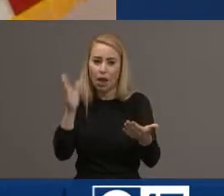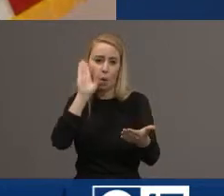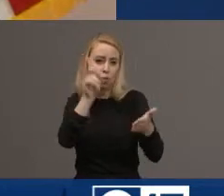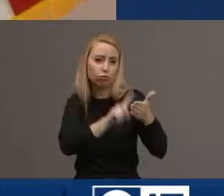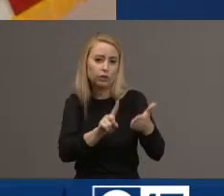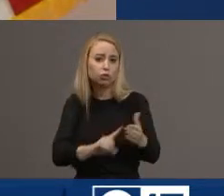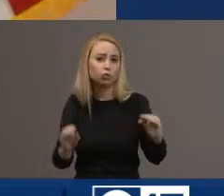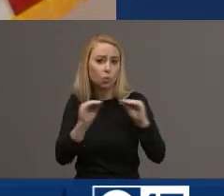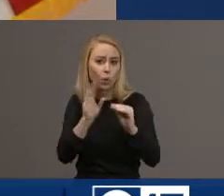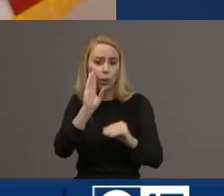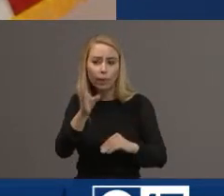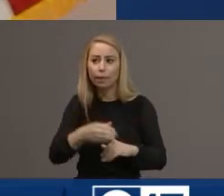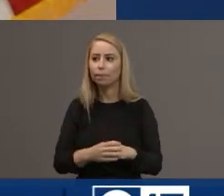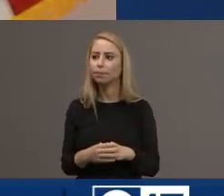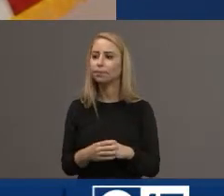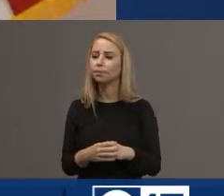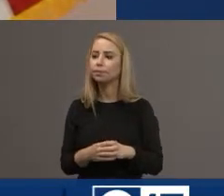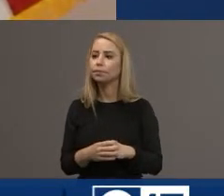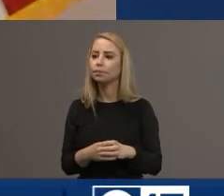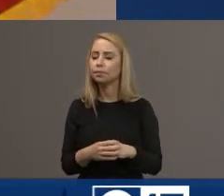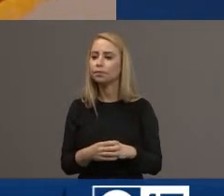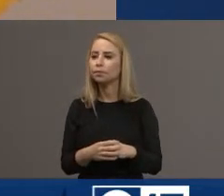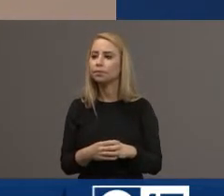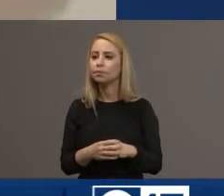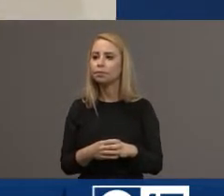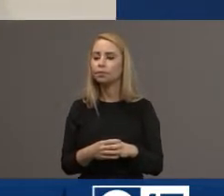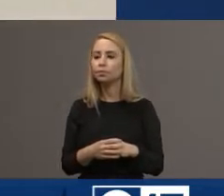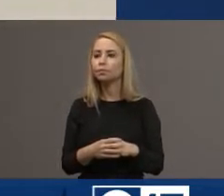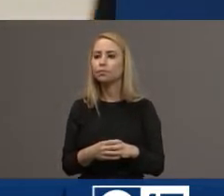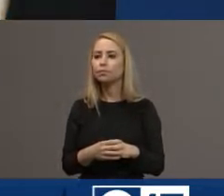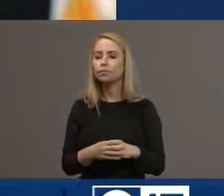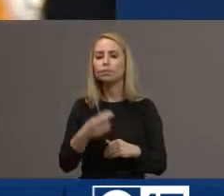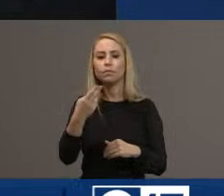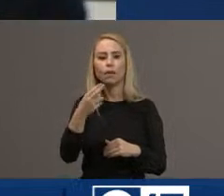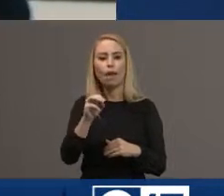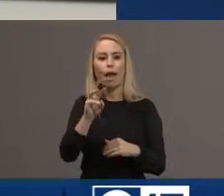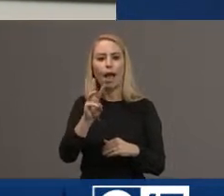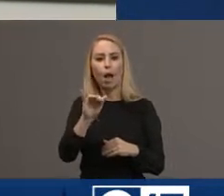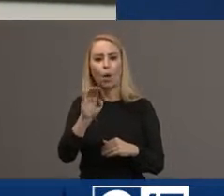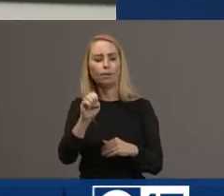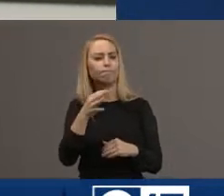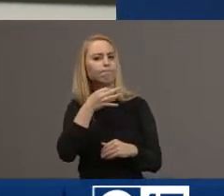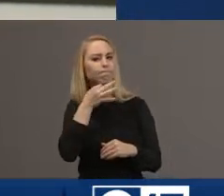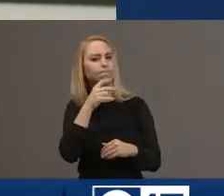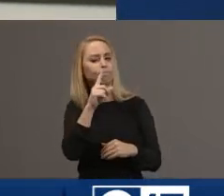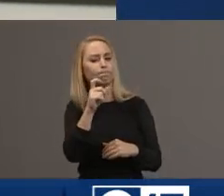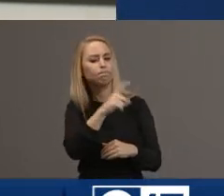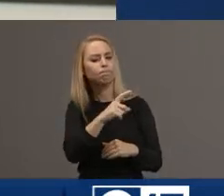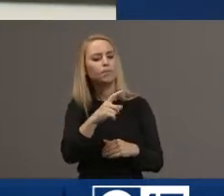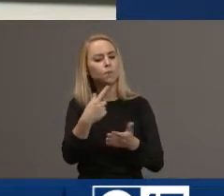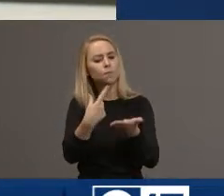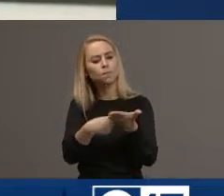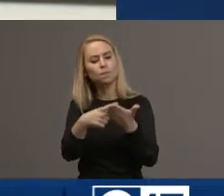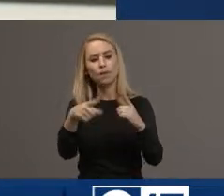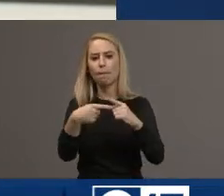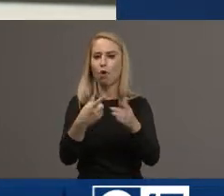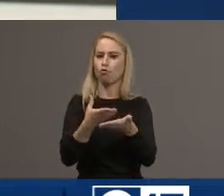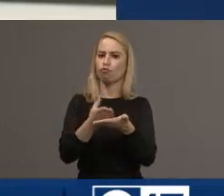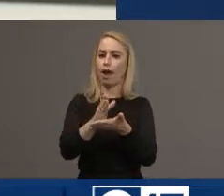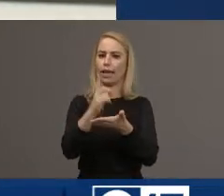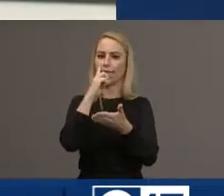please. I was going to go down a different path, but I'm a little curious, Governor. You talk about people's rights to assemble and everything